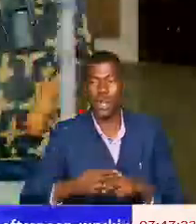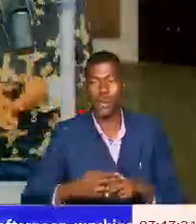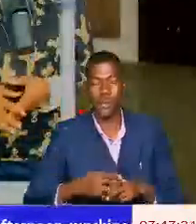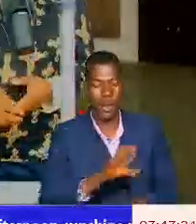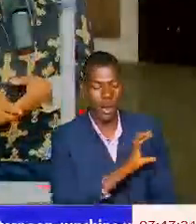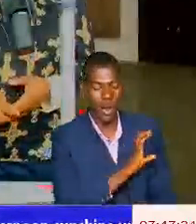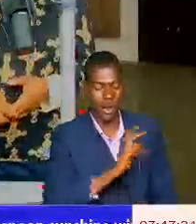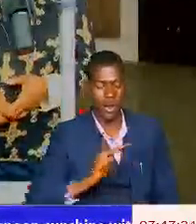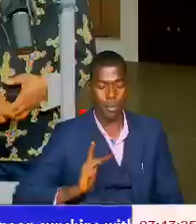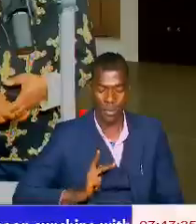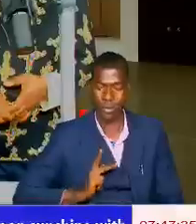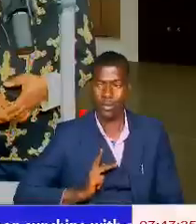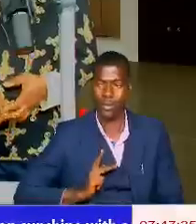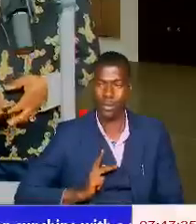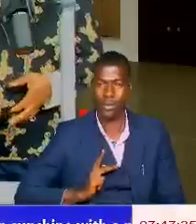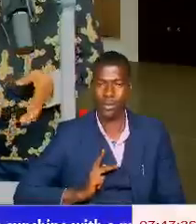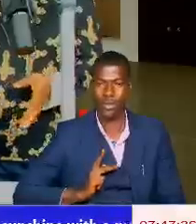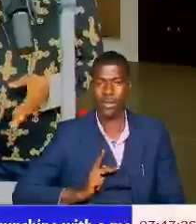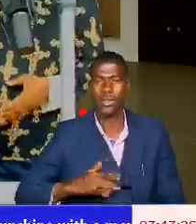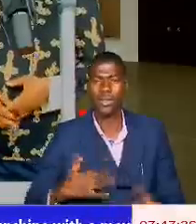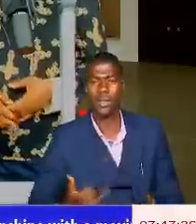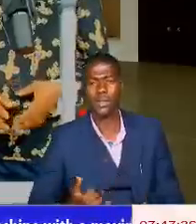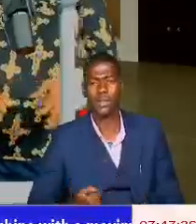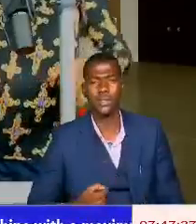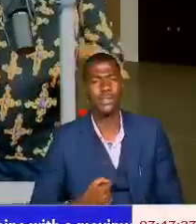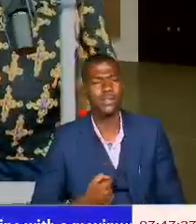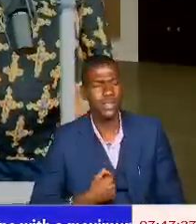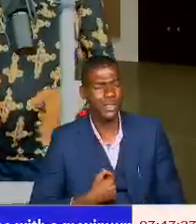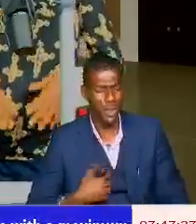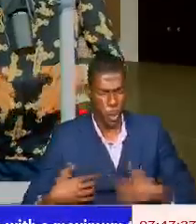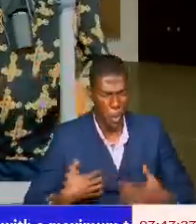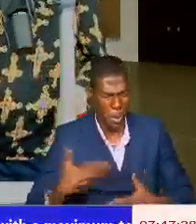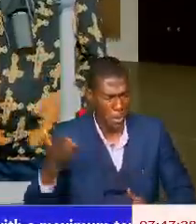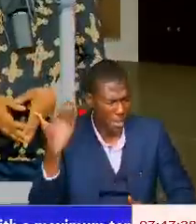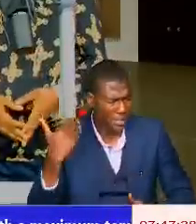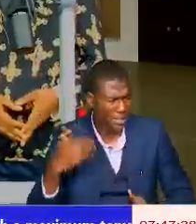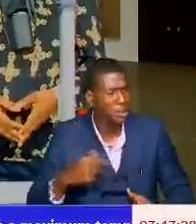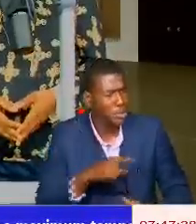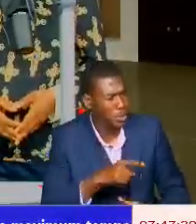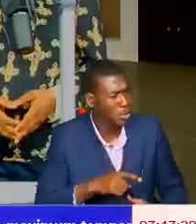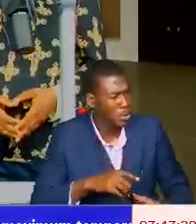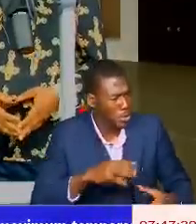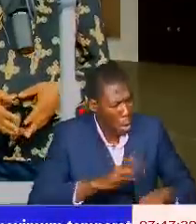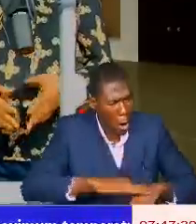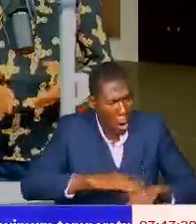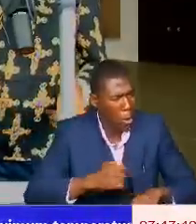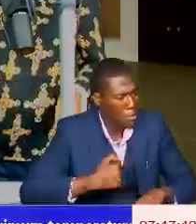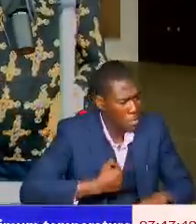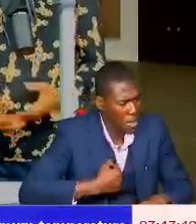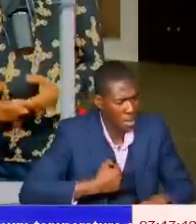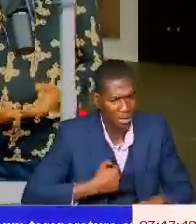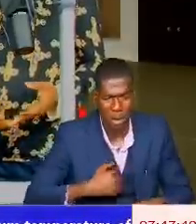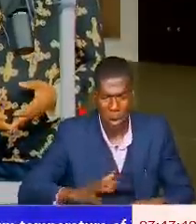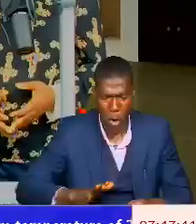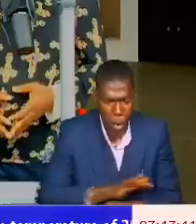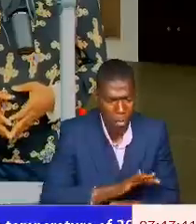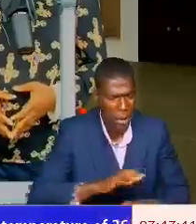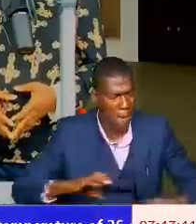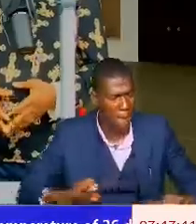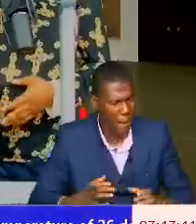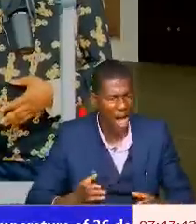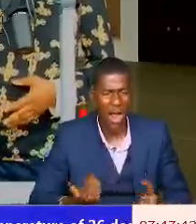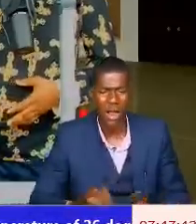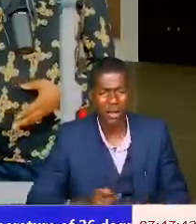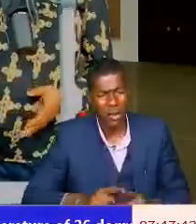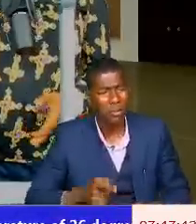call me Complete Package. I come meet some people, I say if we dey here, if they call me Complete Package, but is okay, they good like that.